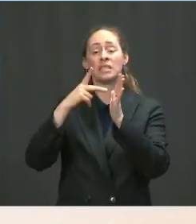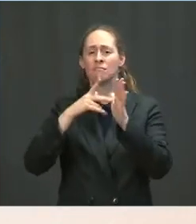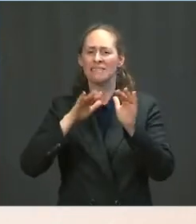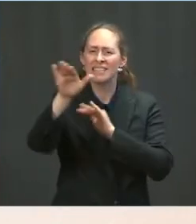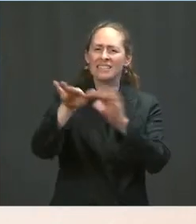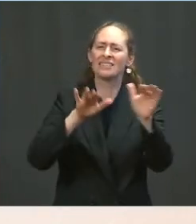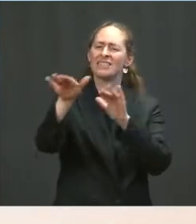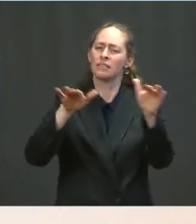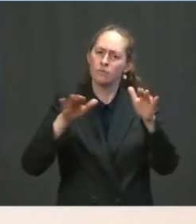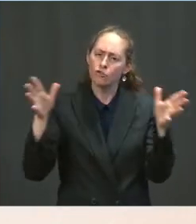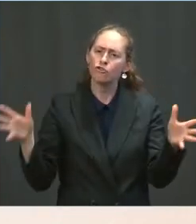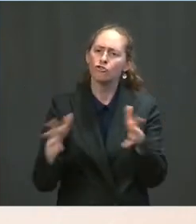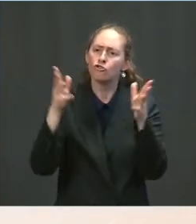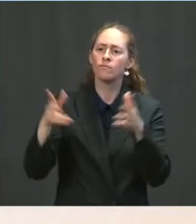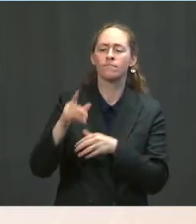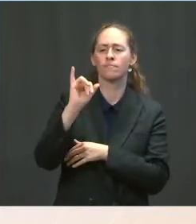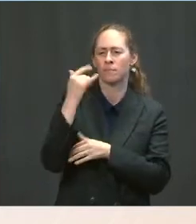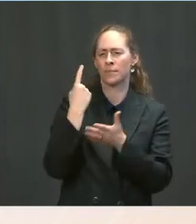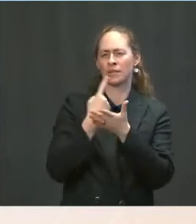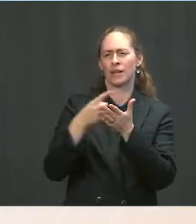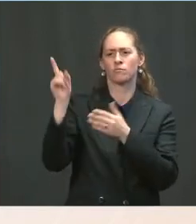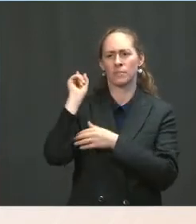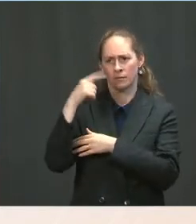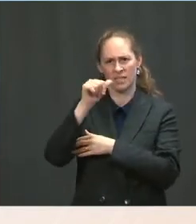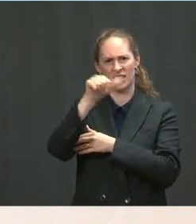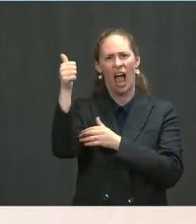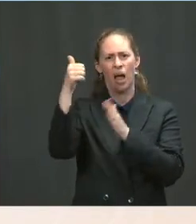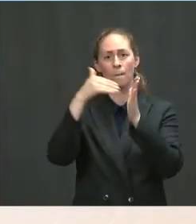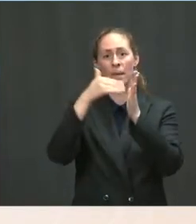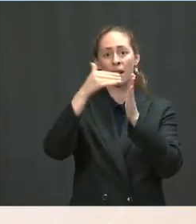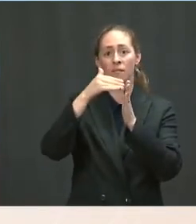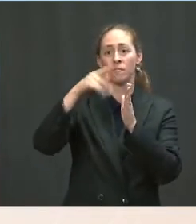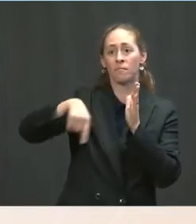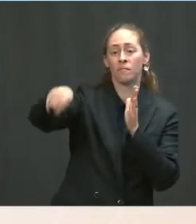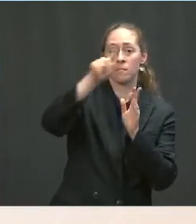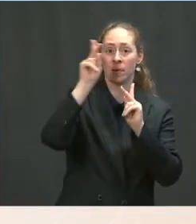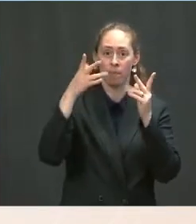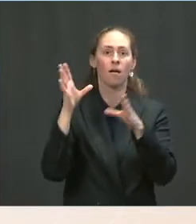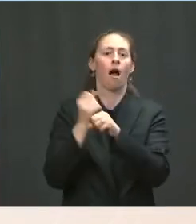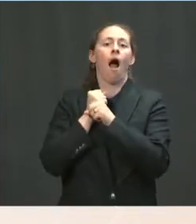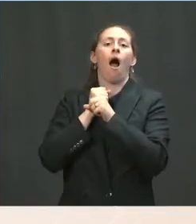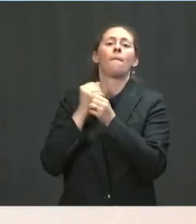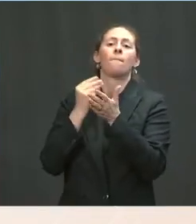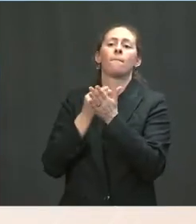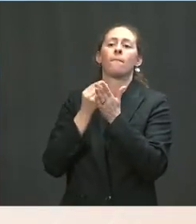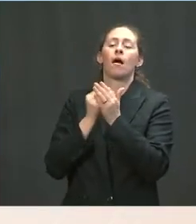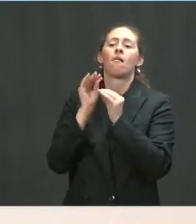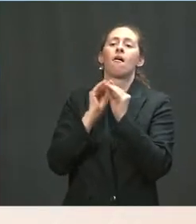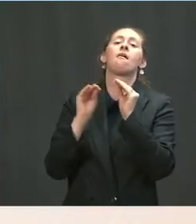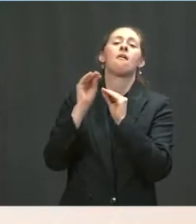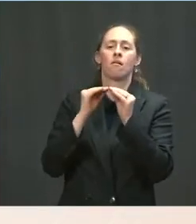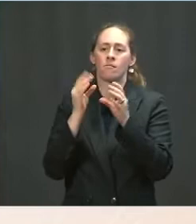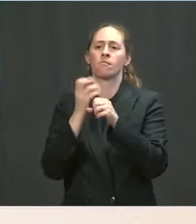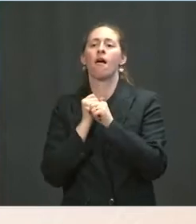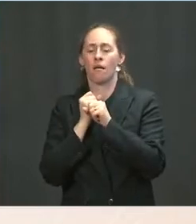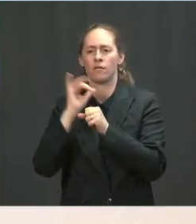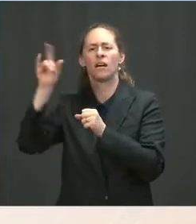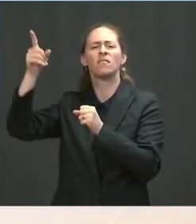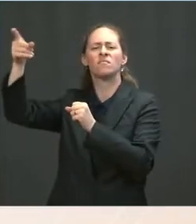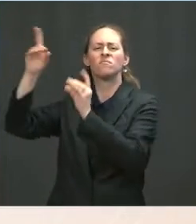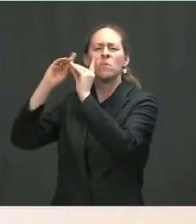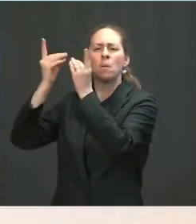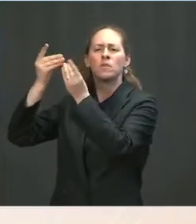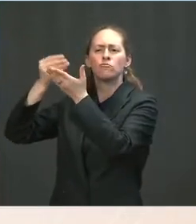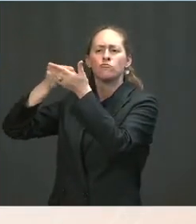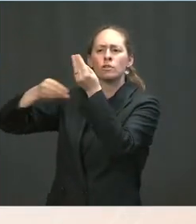Americans. Last week, the Treasury released new data, which I just mentioned, with the $1.5 billion. And then, so what we know is that these